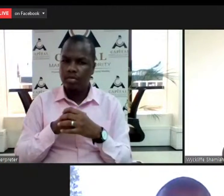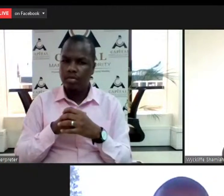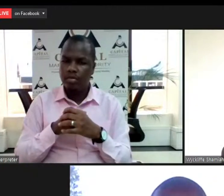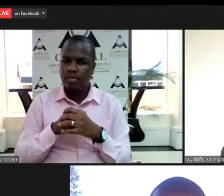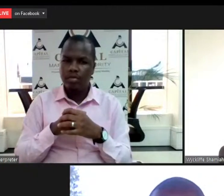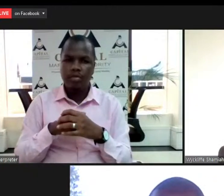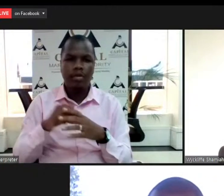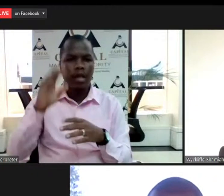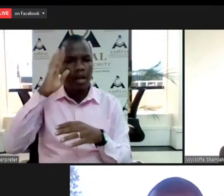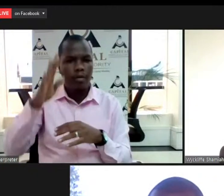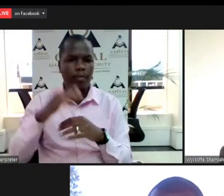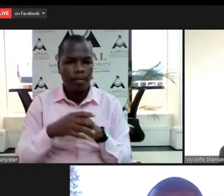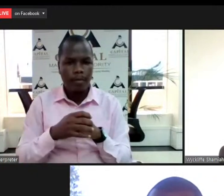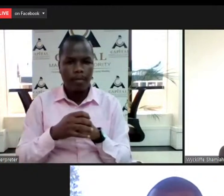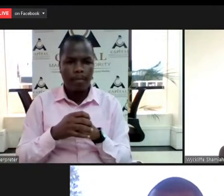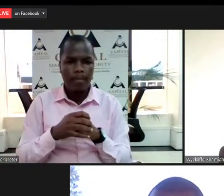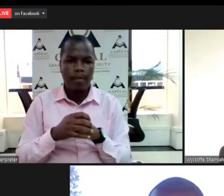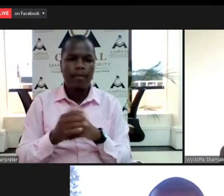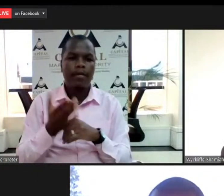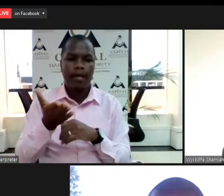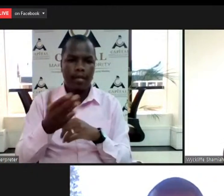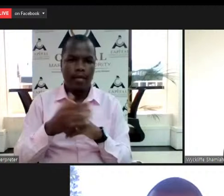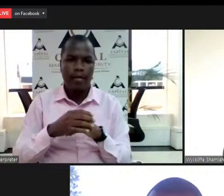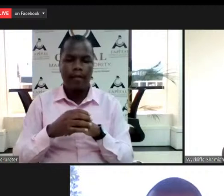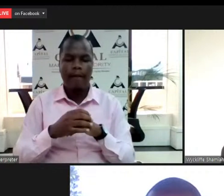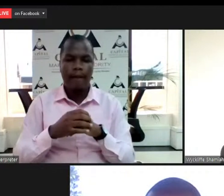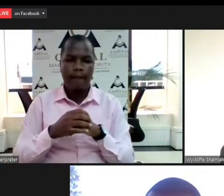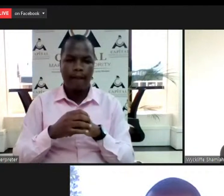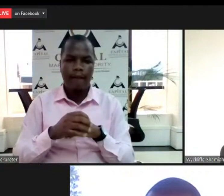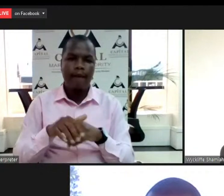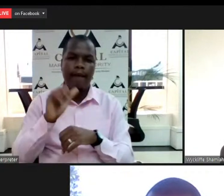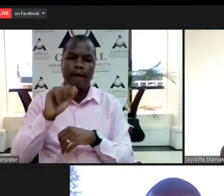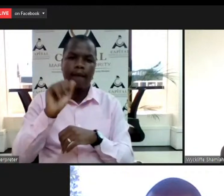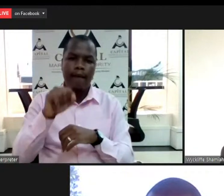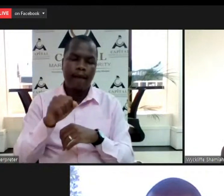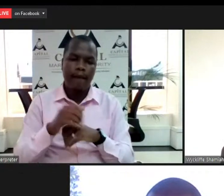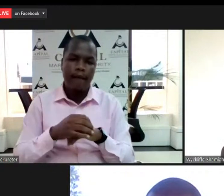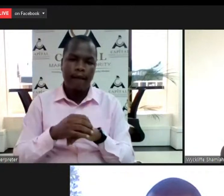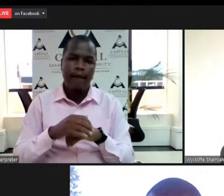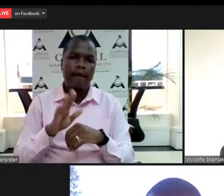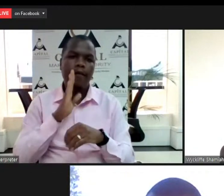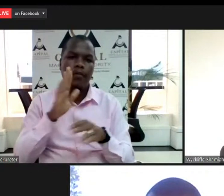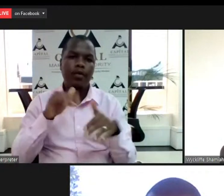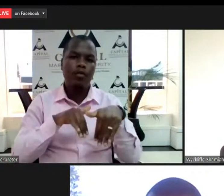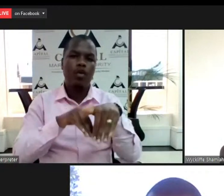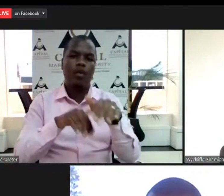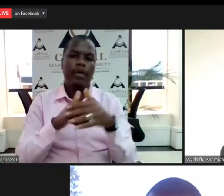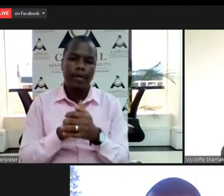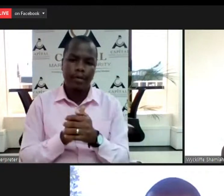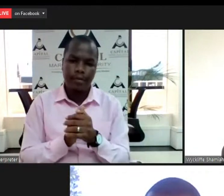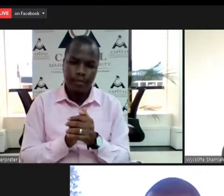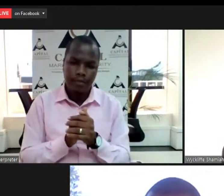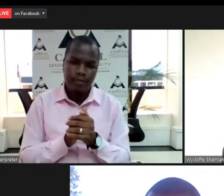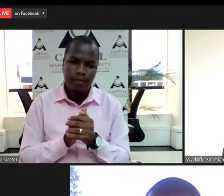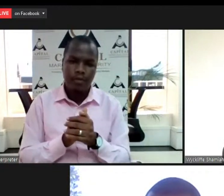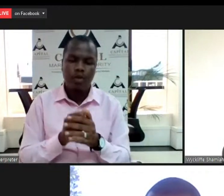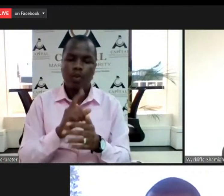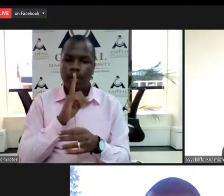Hi. Oh, you're here. Yes, I've been following